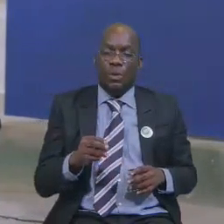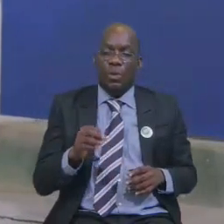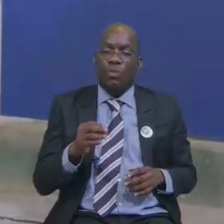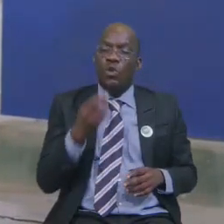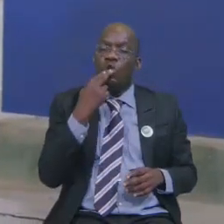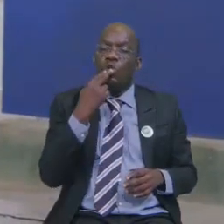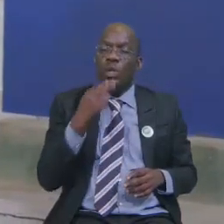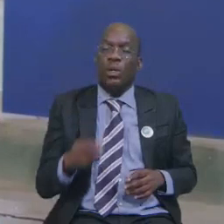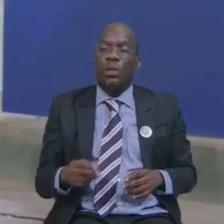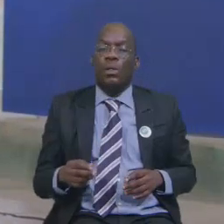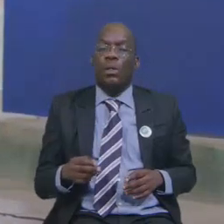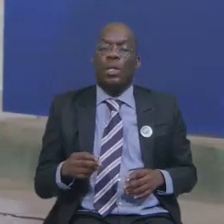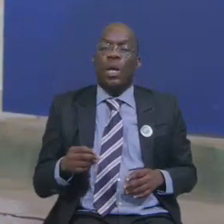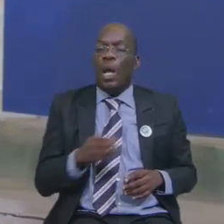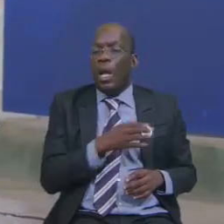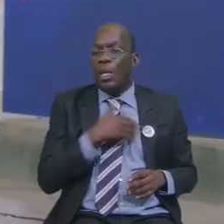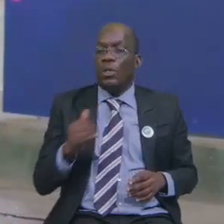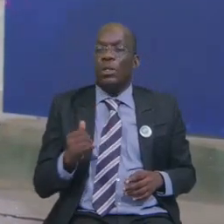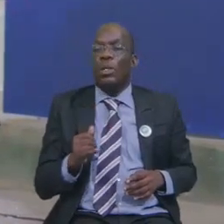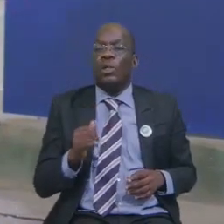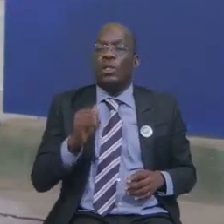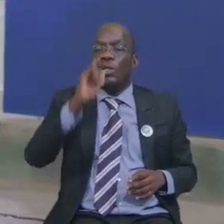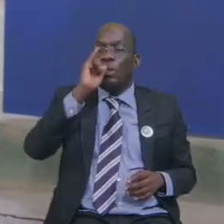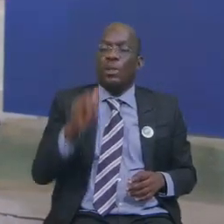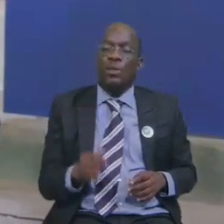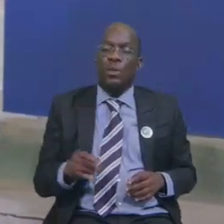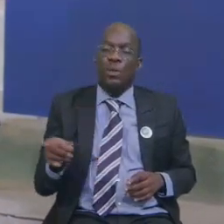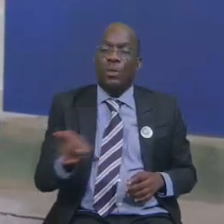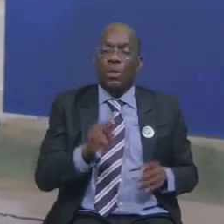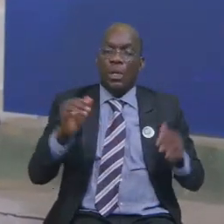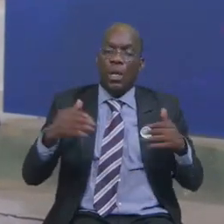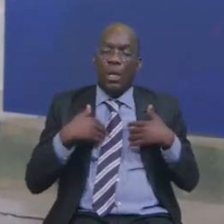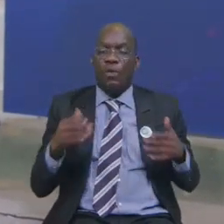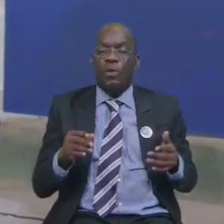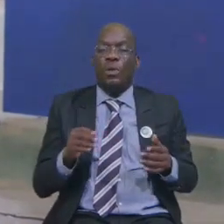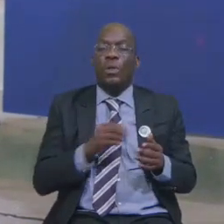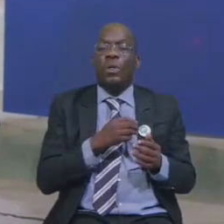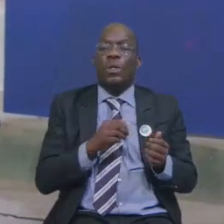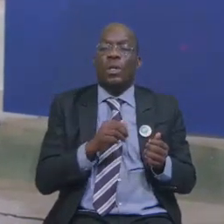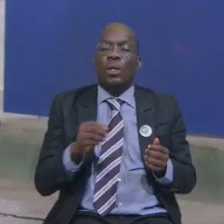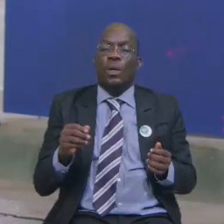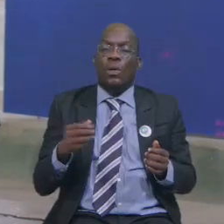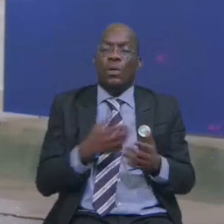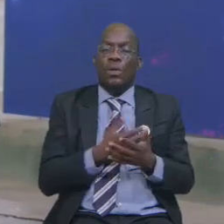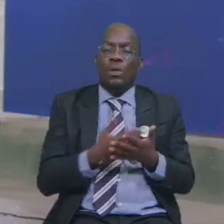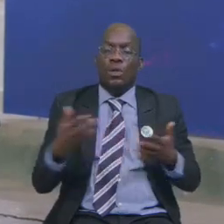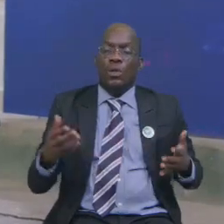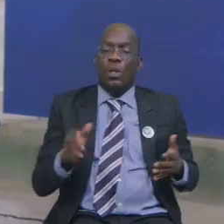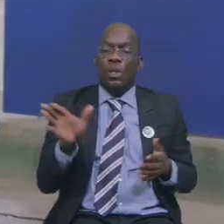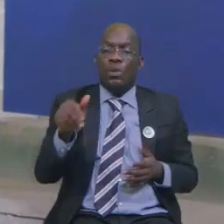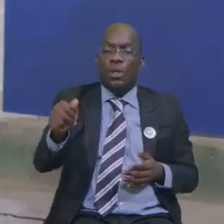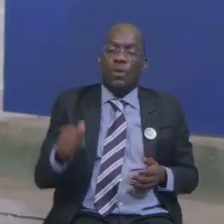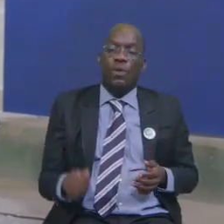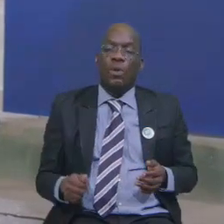sugar, liquid drinking. They have spoiled themselves with obesity as well